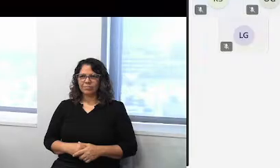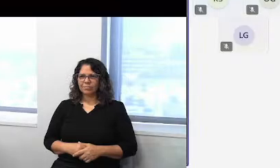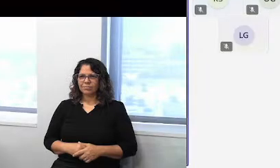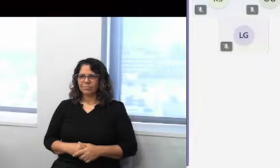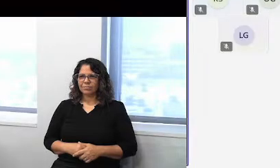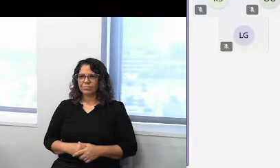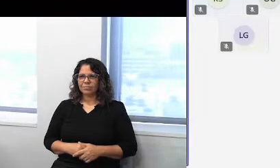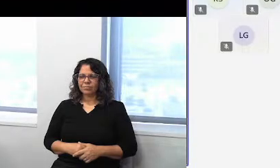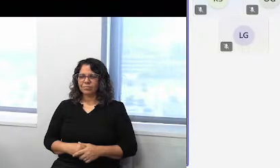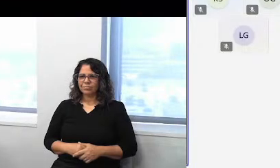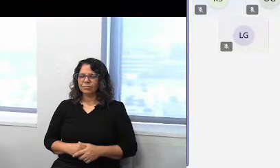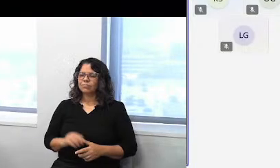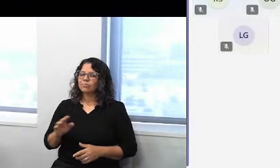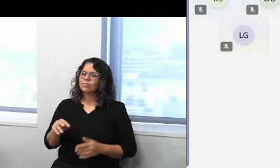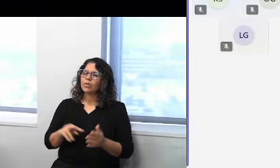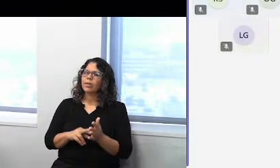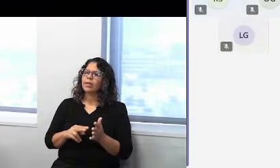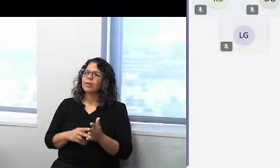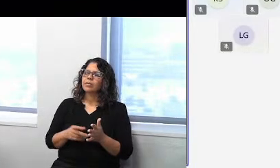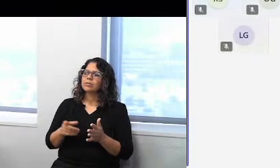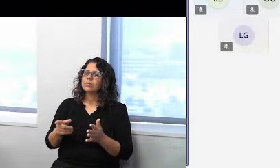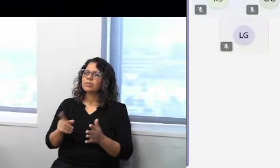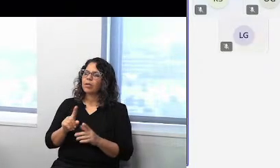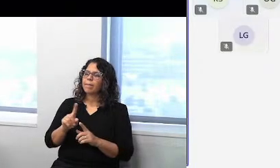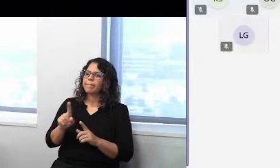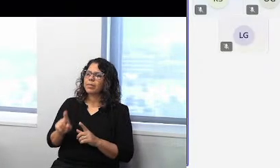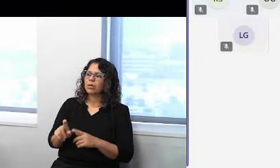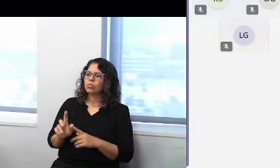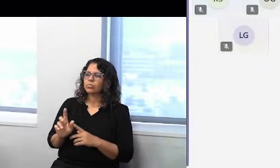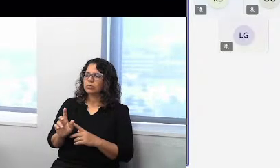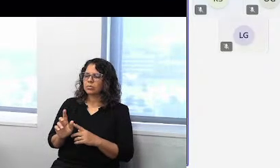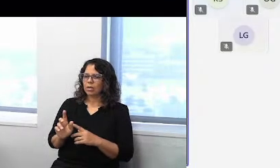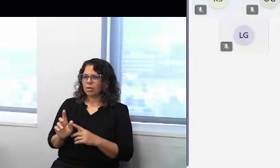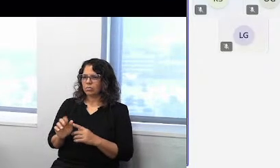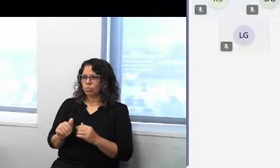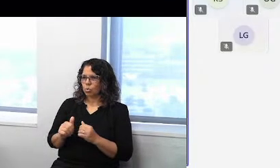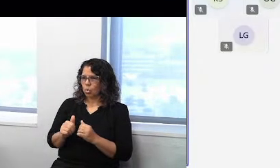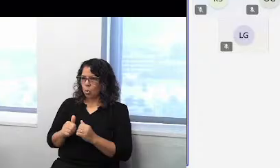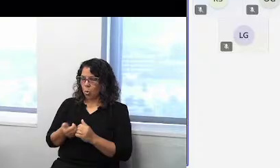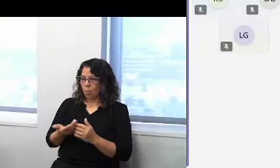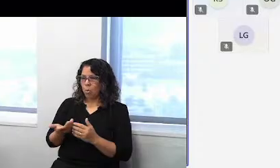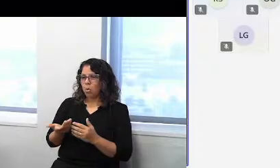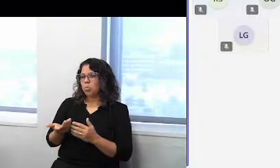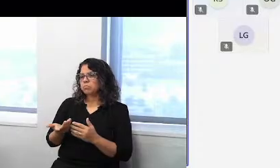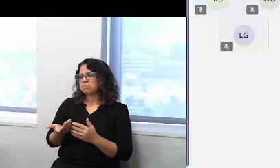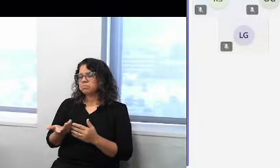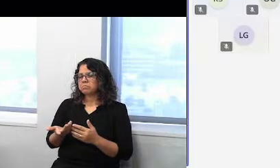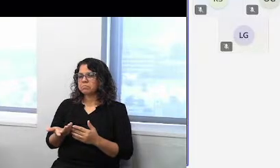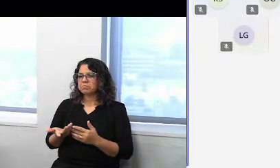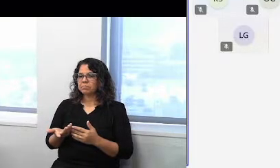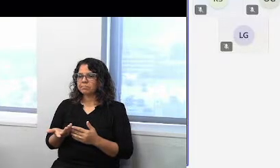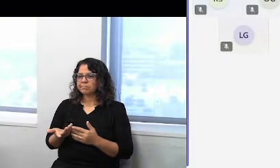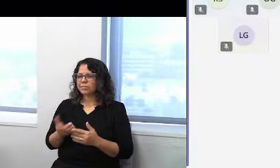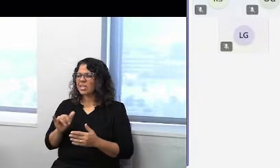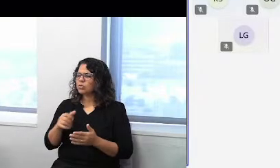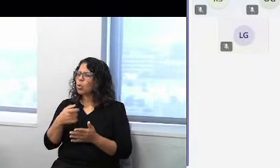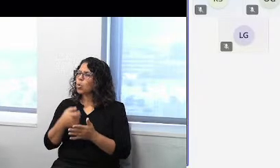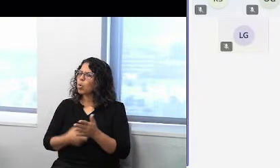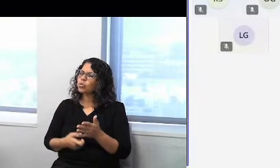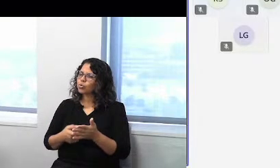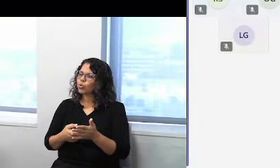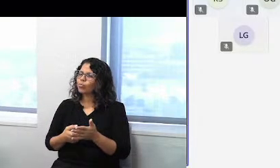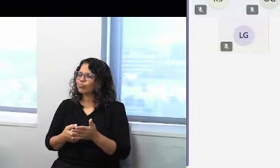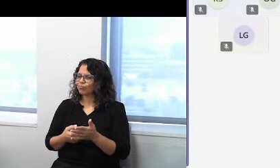So are you saying that the question of how to allocate those costs is not a matter of Luma discretion, it's entirely a matter of law? That is